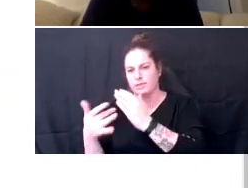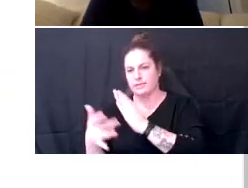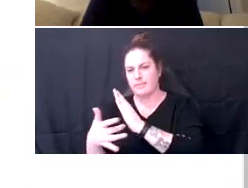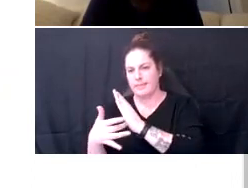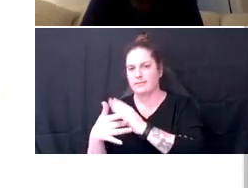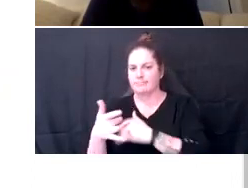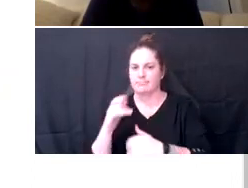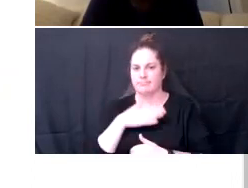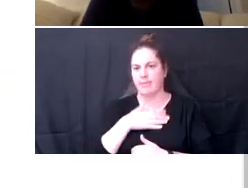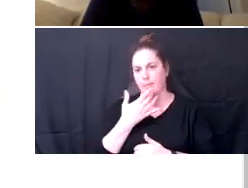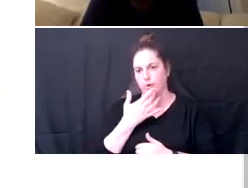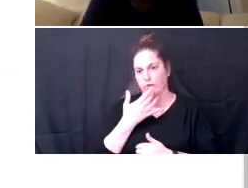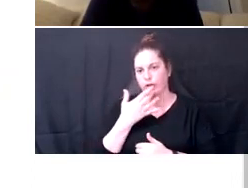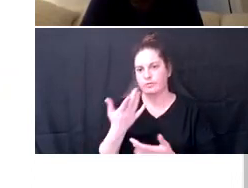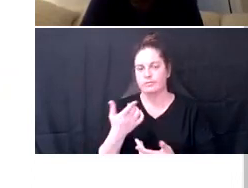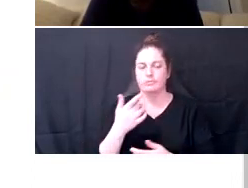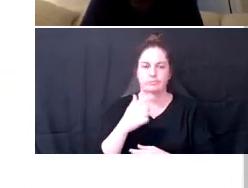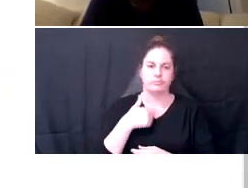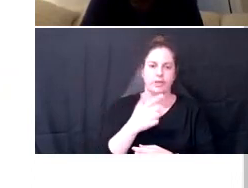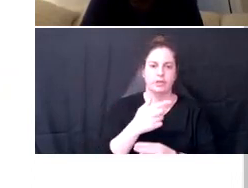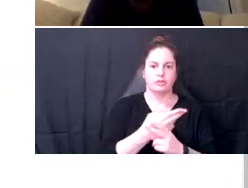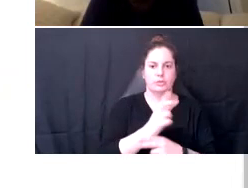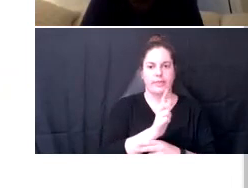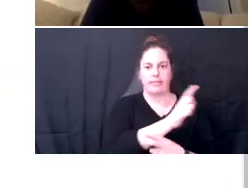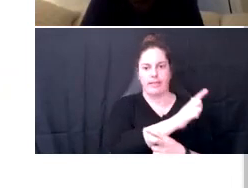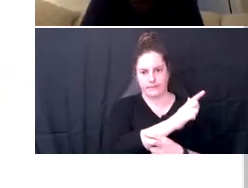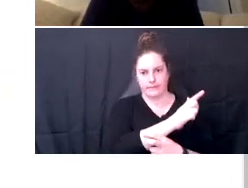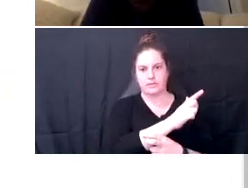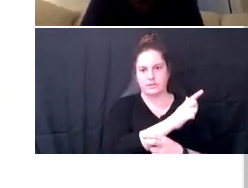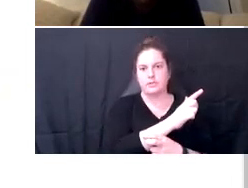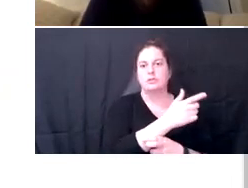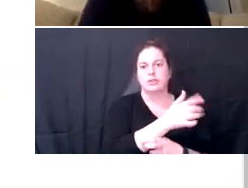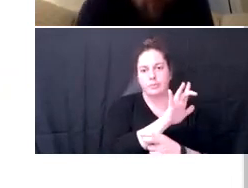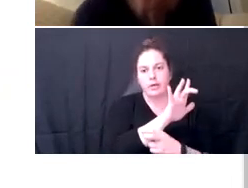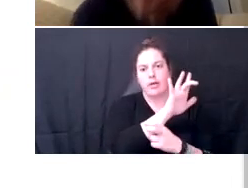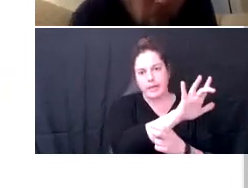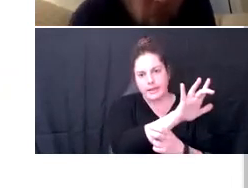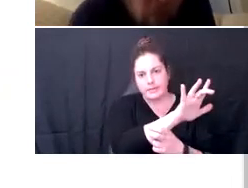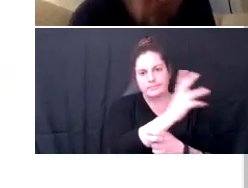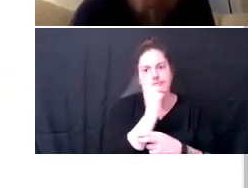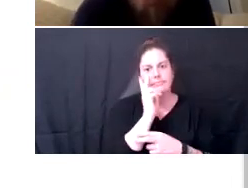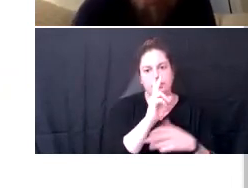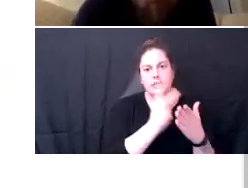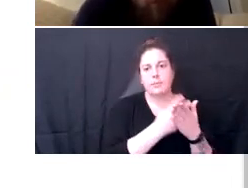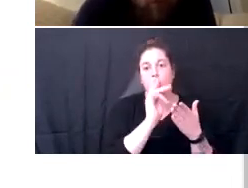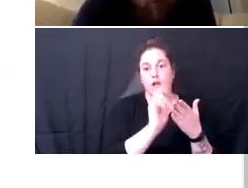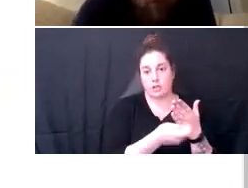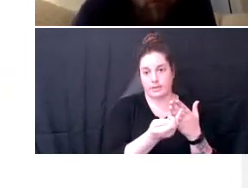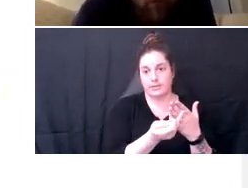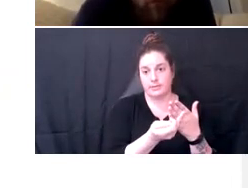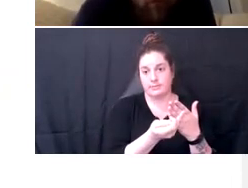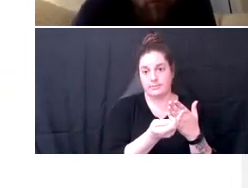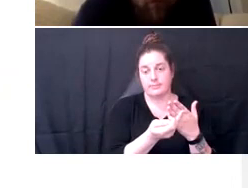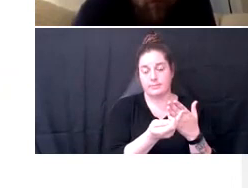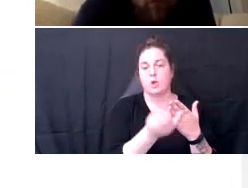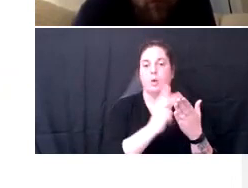I utilize the left menu, and then when you click on that, you'll see a link that says project. Okay. So I'm going to go into project